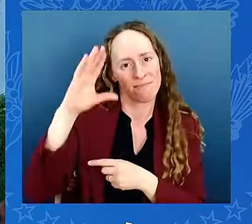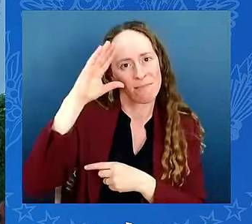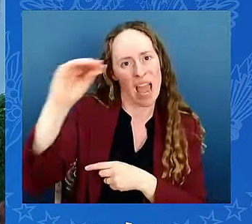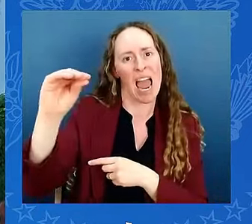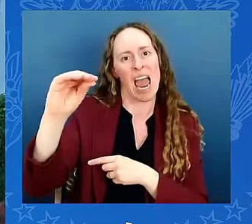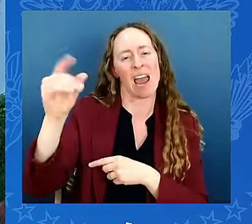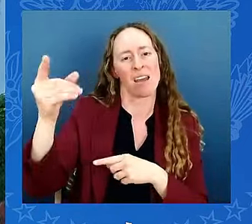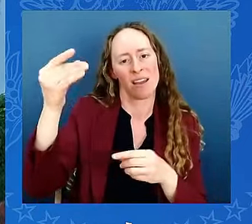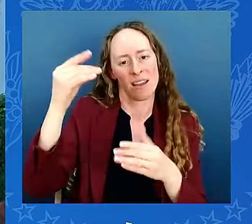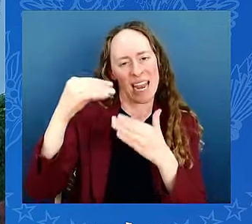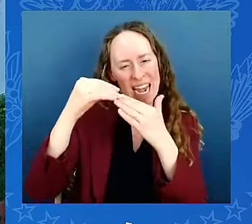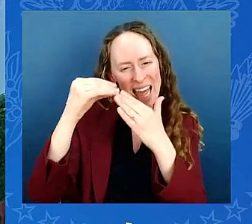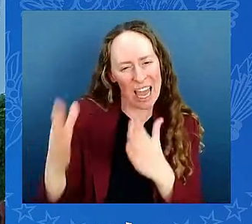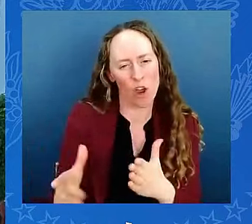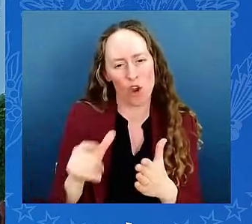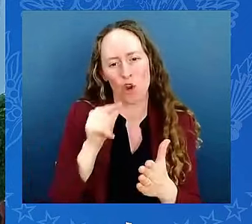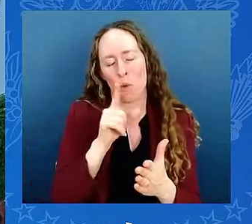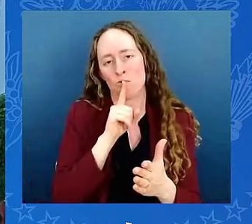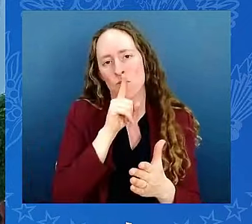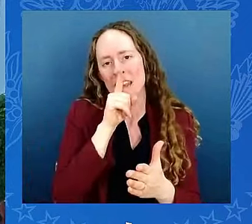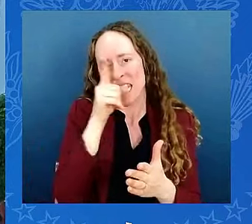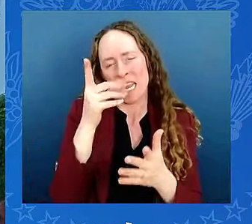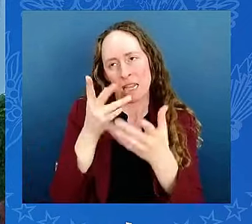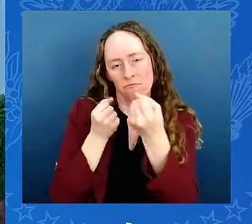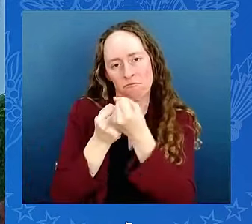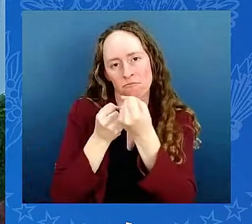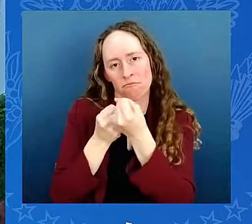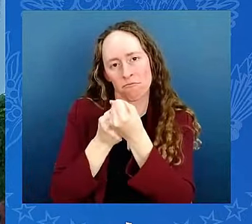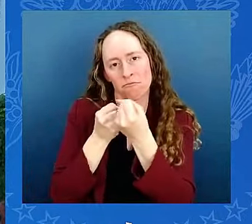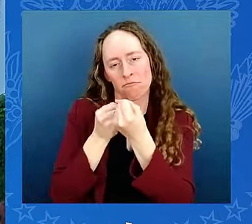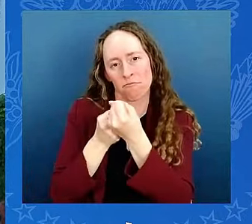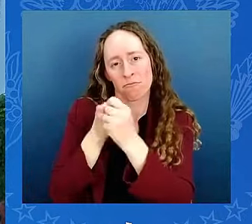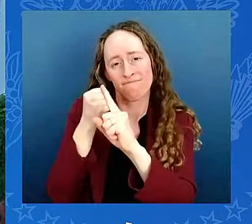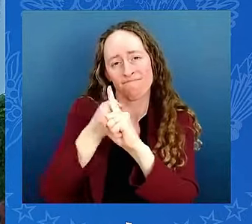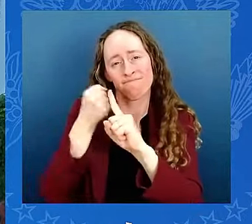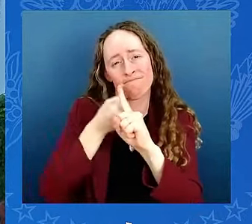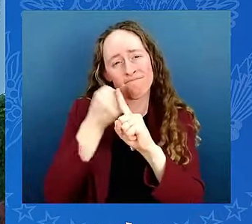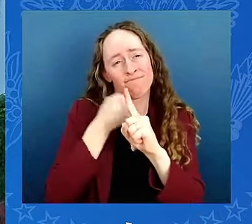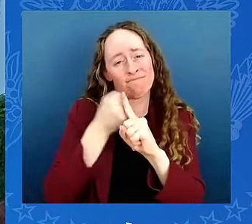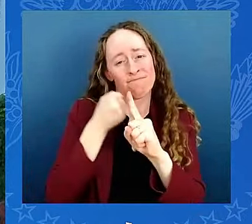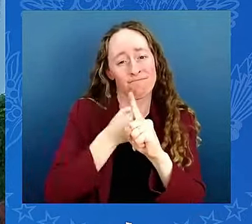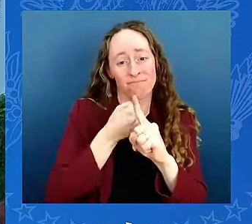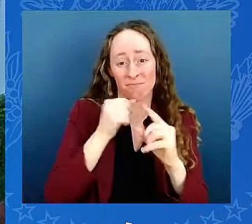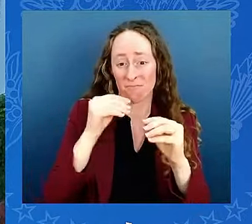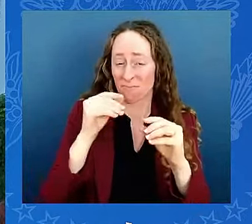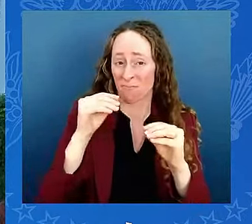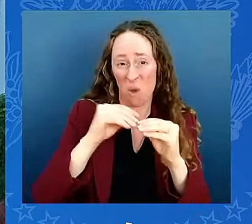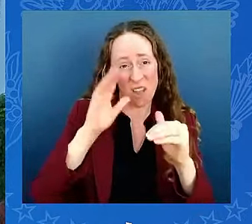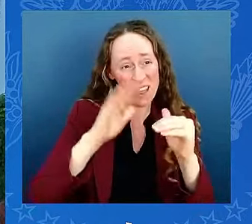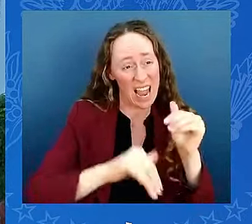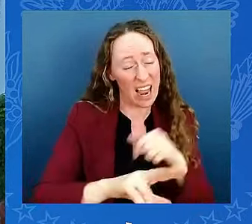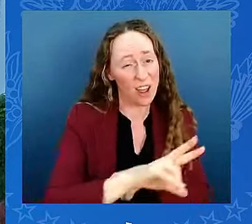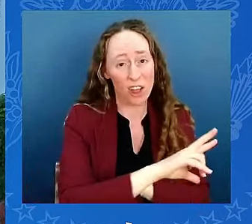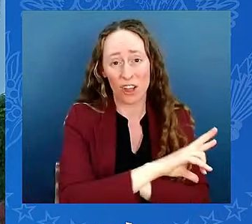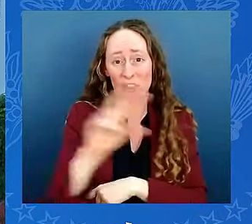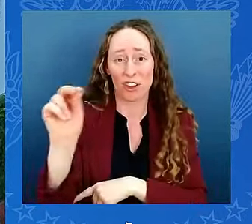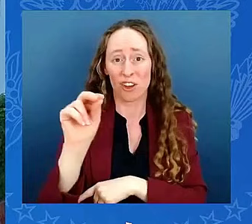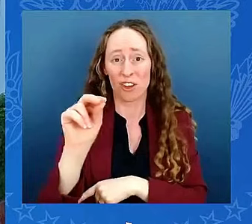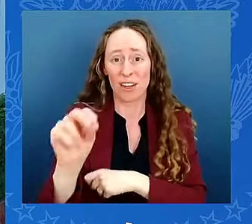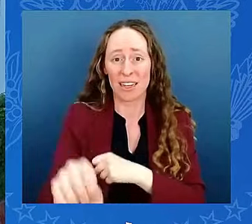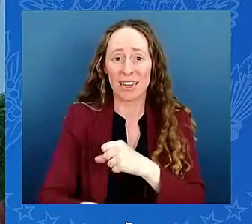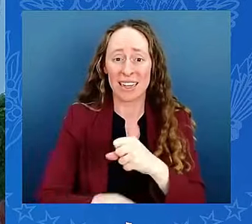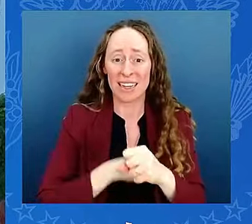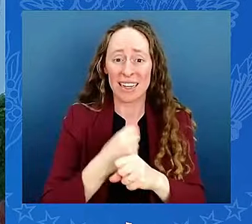this fight for over three decades. Ladies and gentlemen, please join me in welcoming